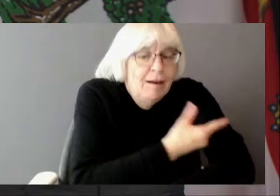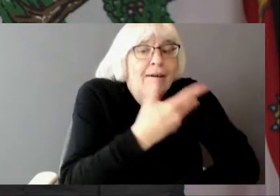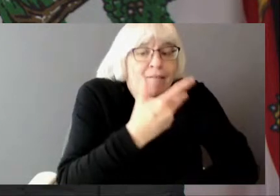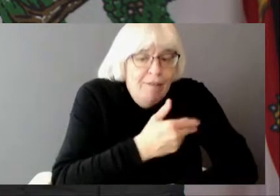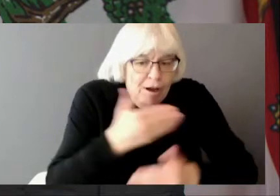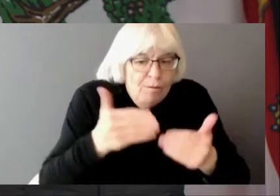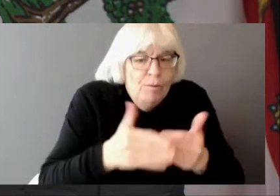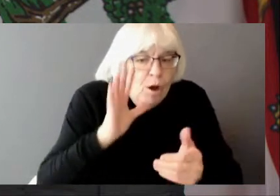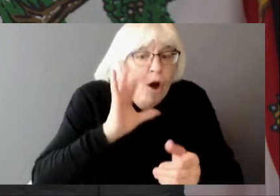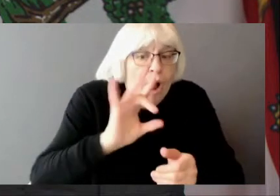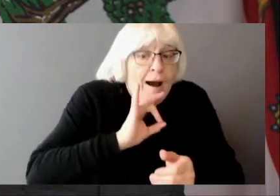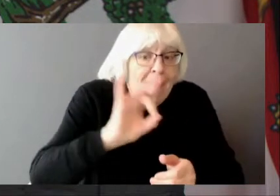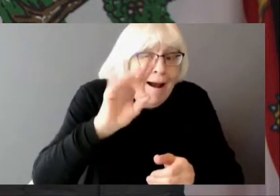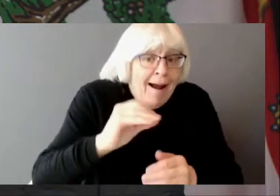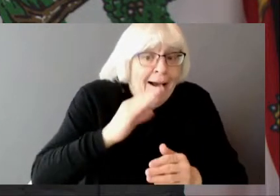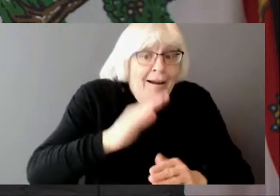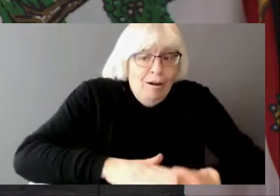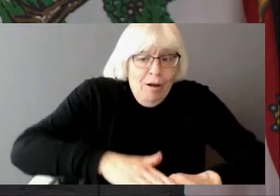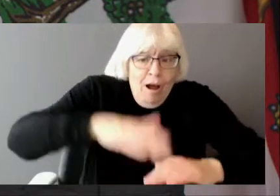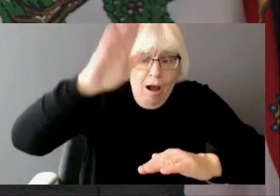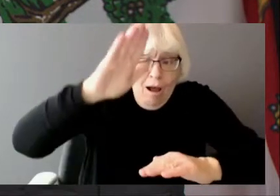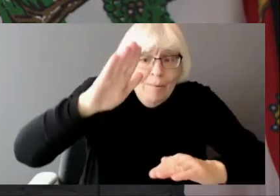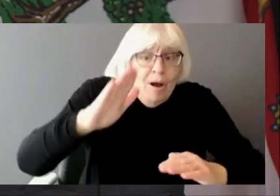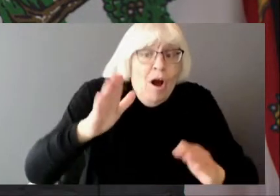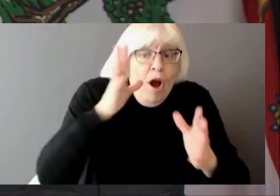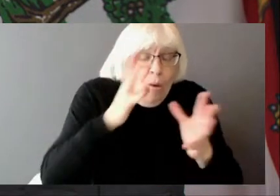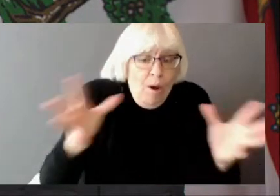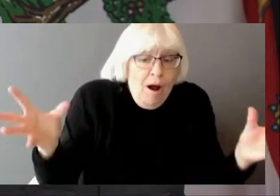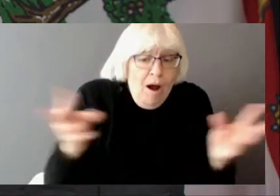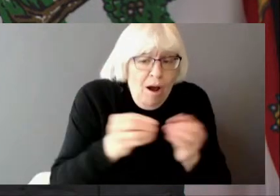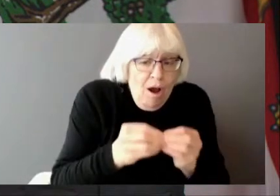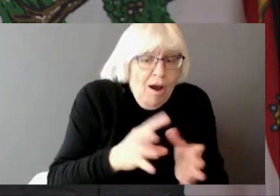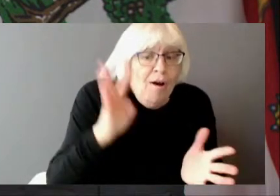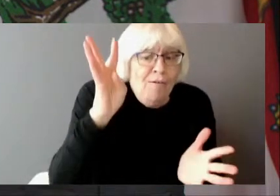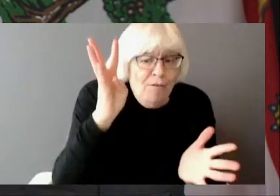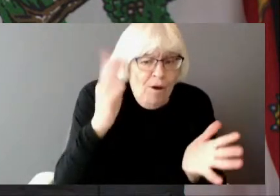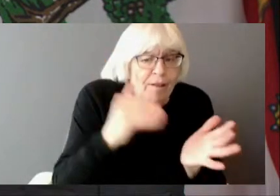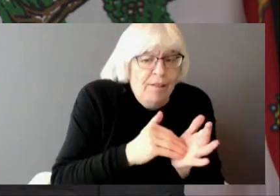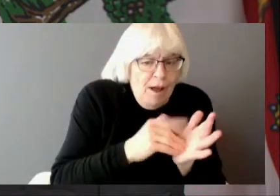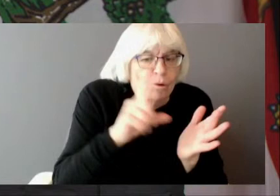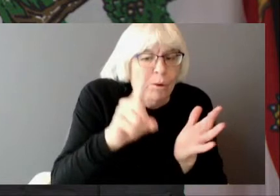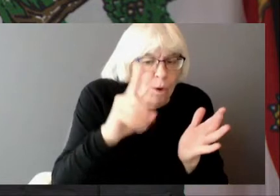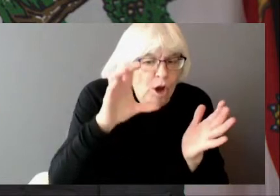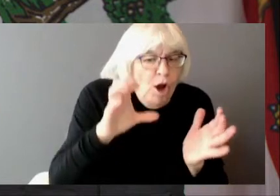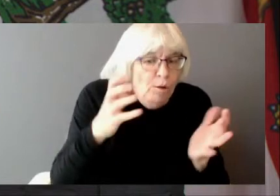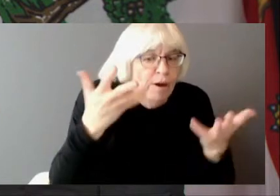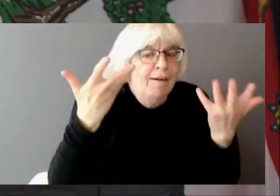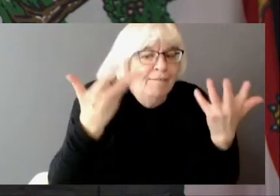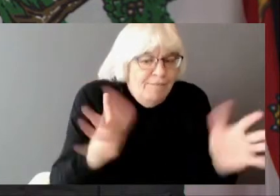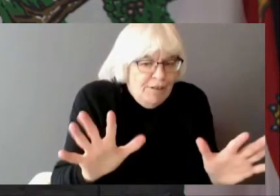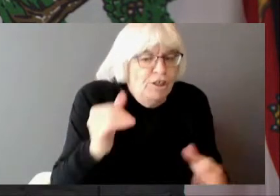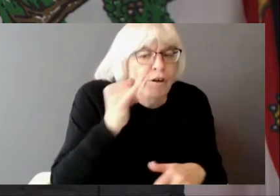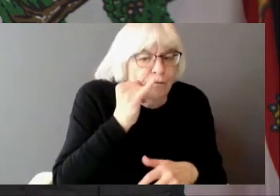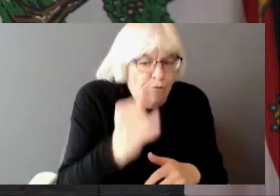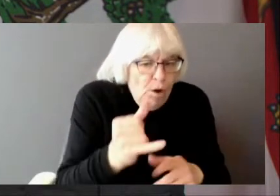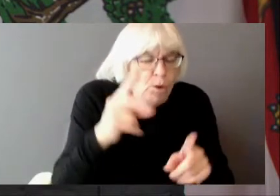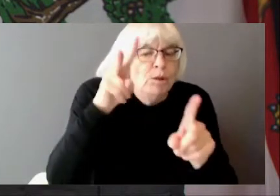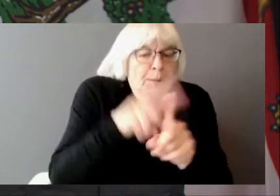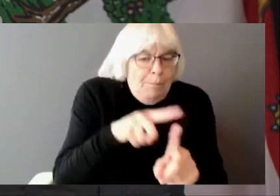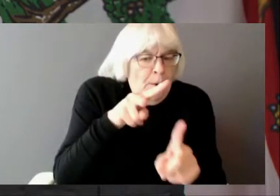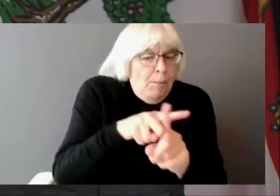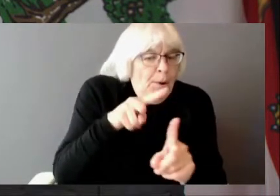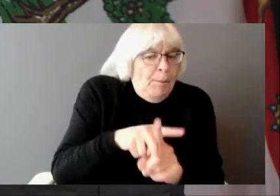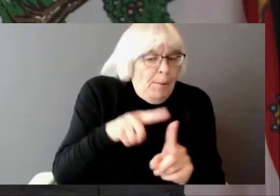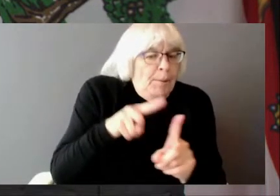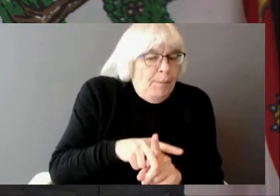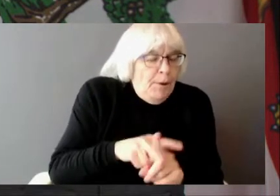we had approximately 4,100 individuals who've been booked over the telephone into these clinics. As a reminder to these